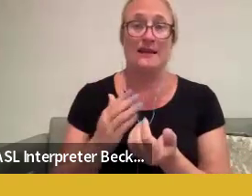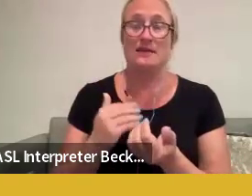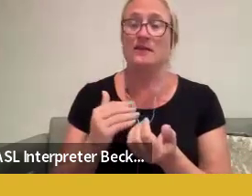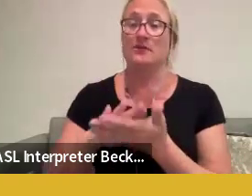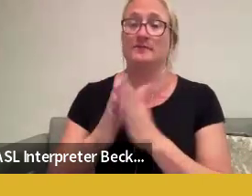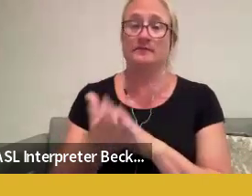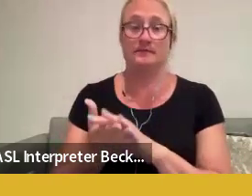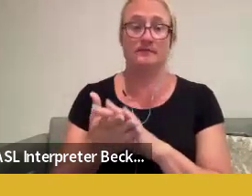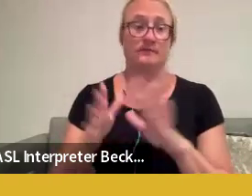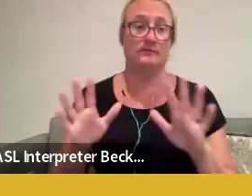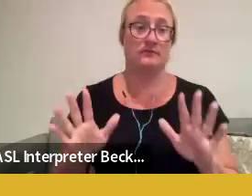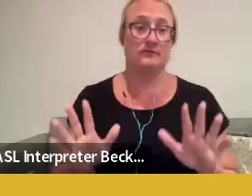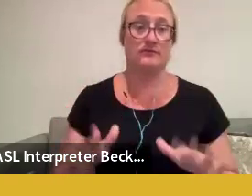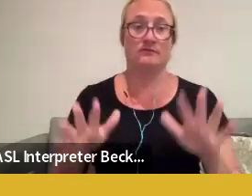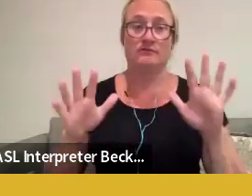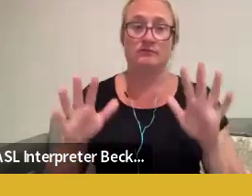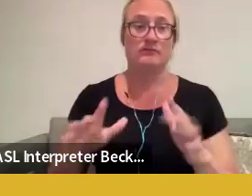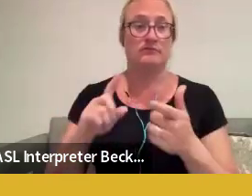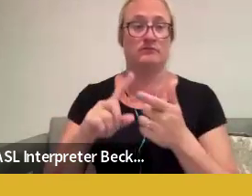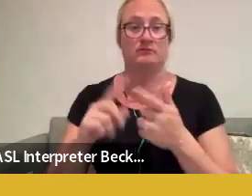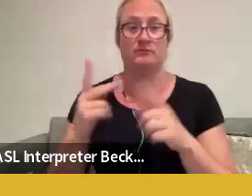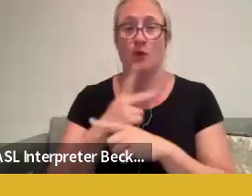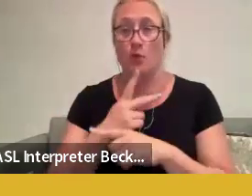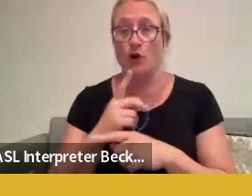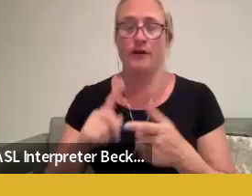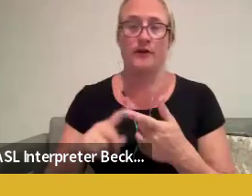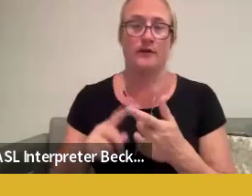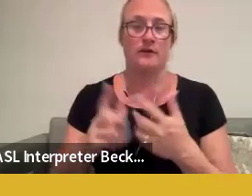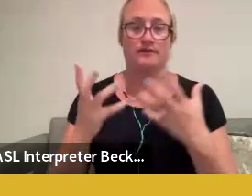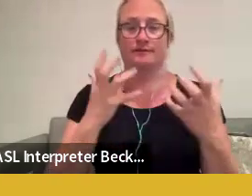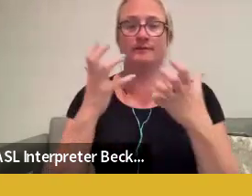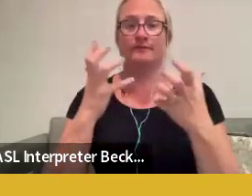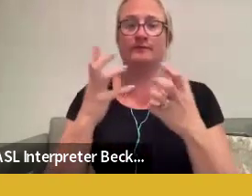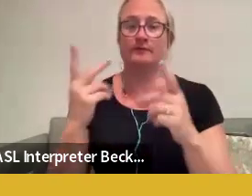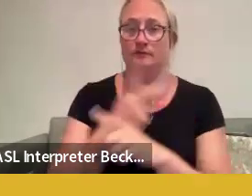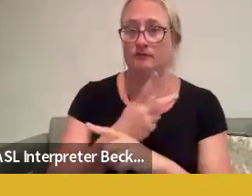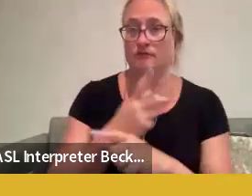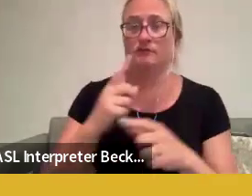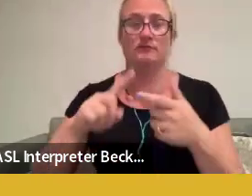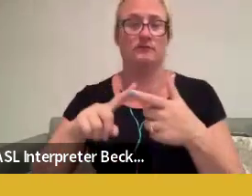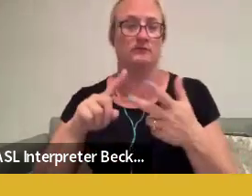risk of different things, especially worsening mental health symptoms such as anxiety,